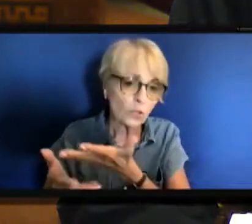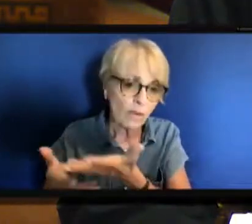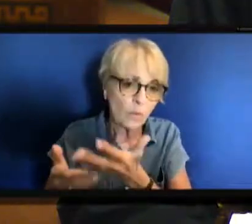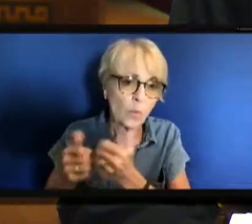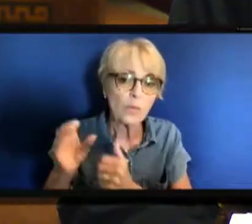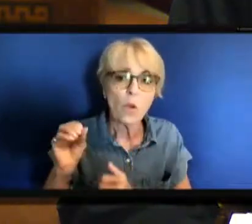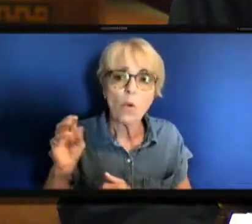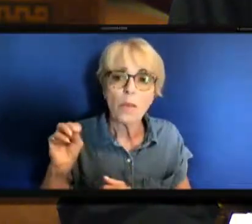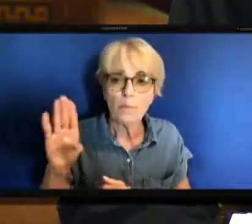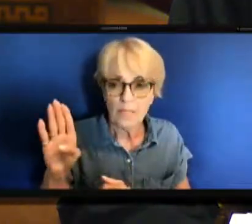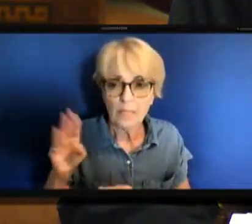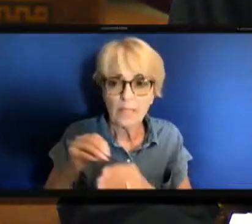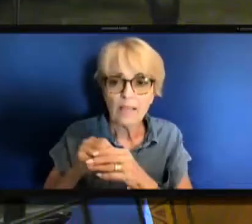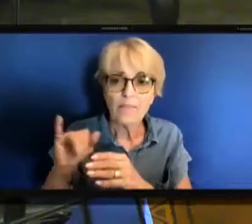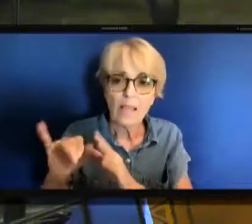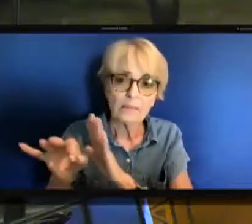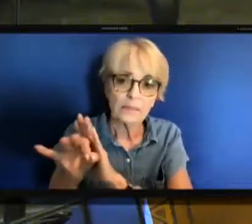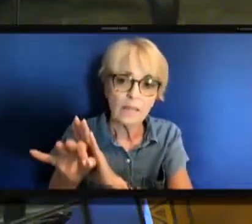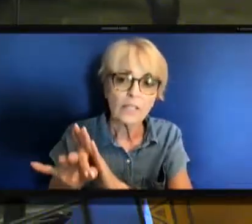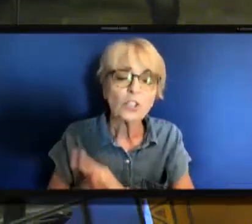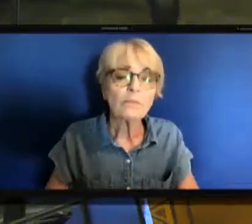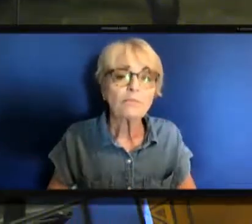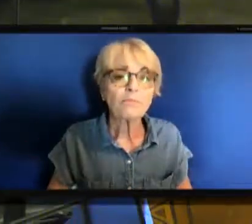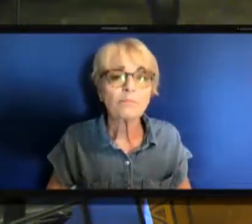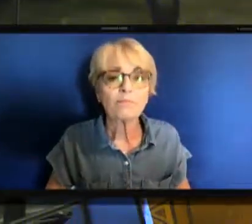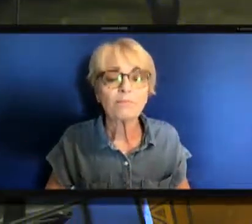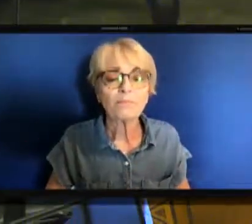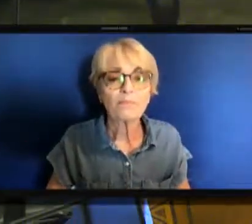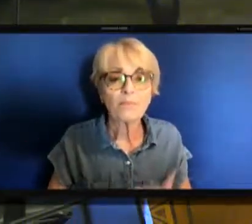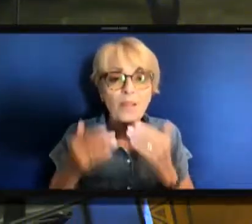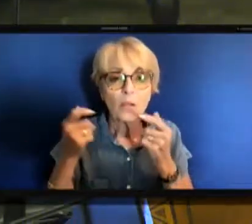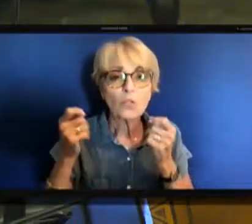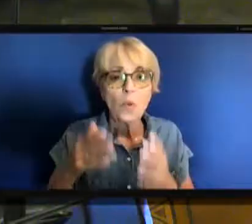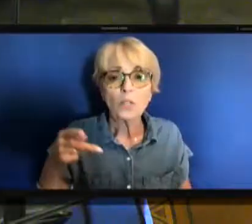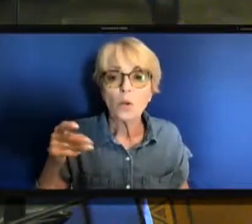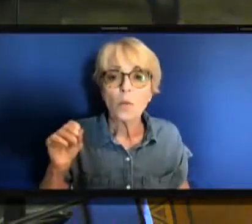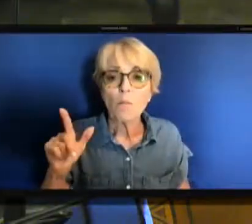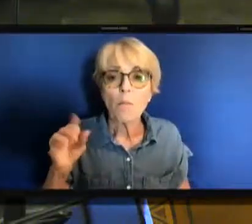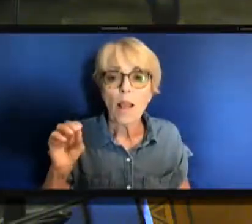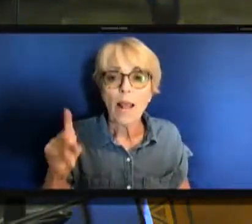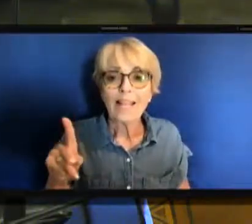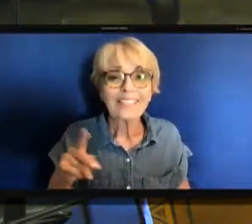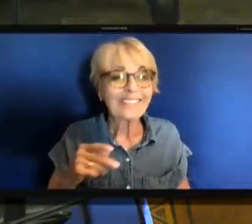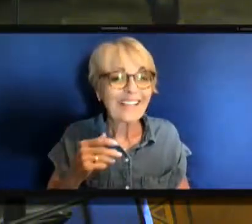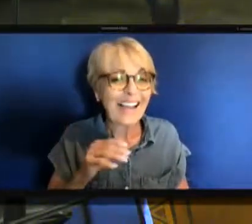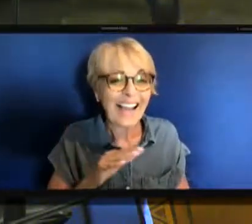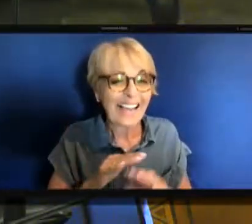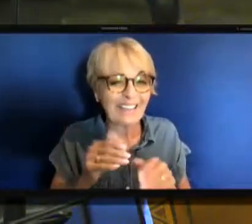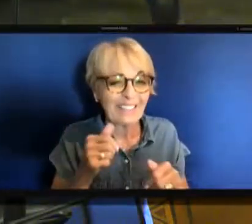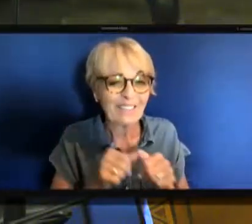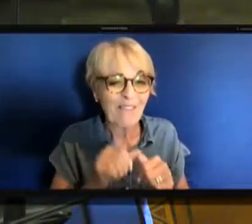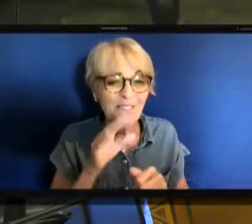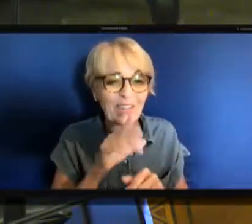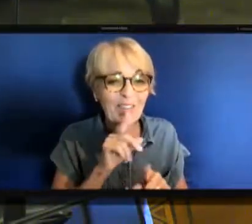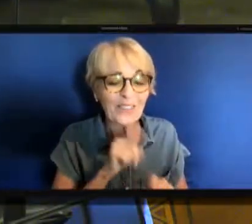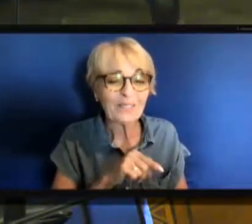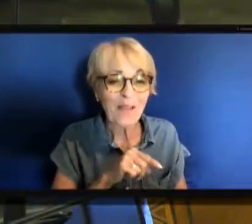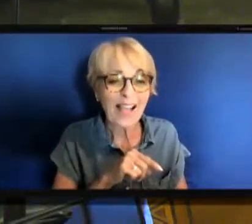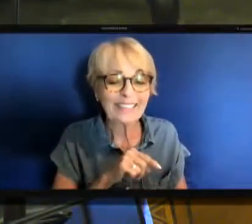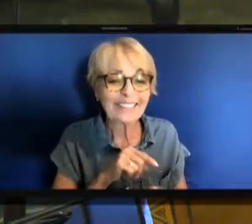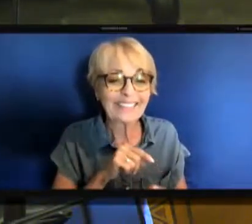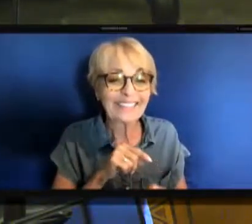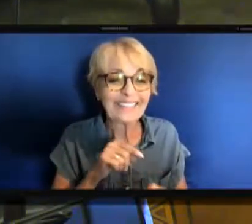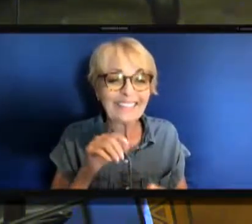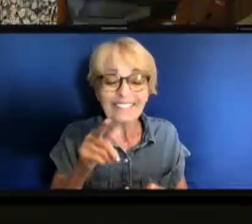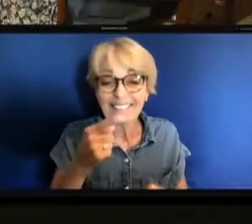committee. Thank you. And Director Pollock, I don't remember what your response on the screen was to that. Can you tell me what